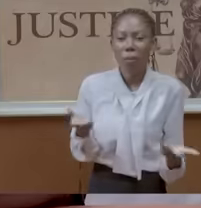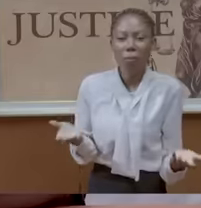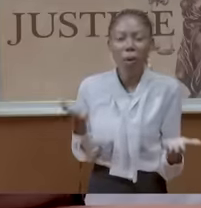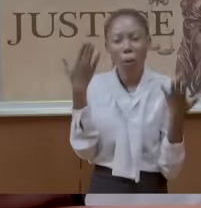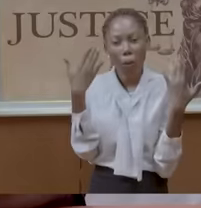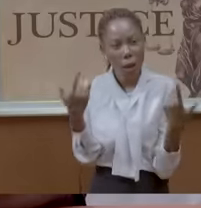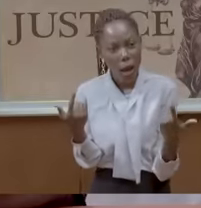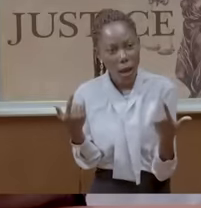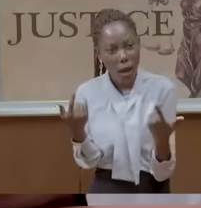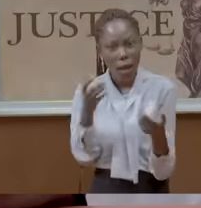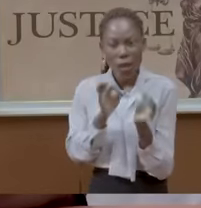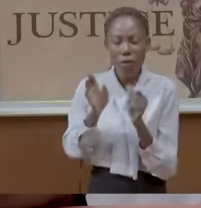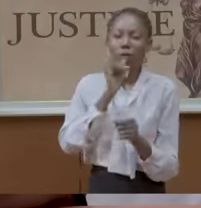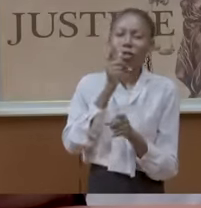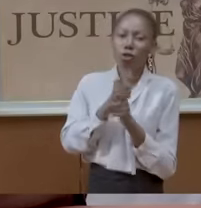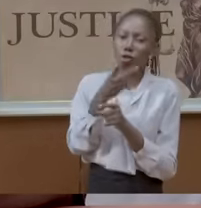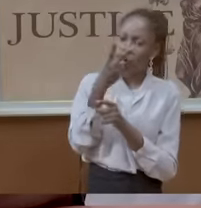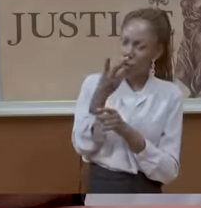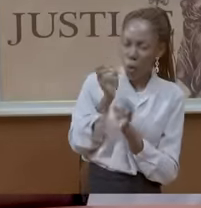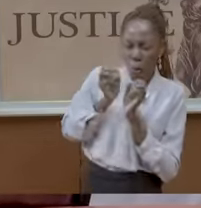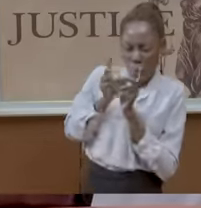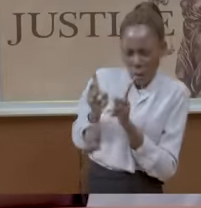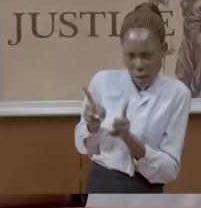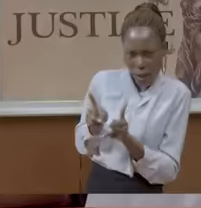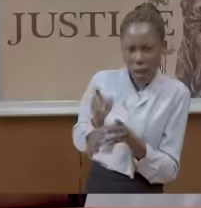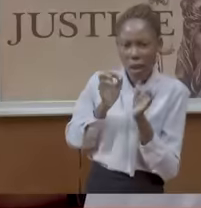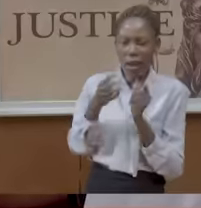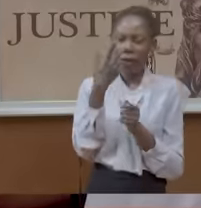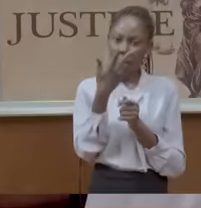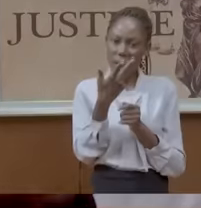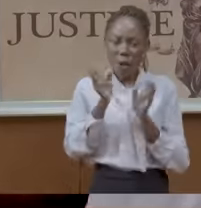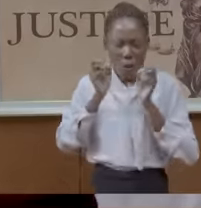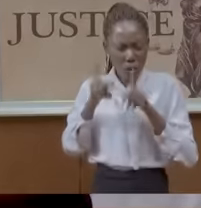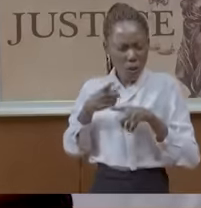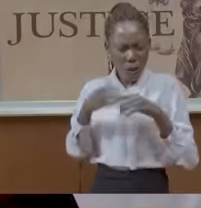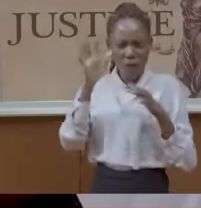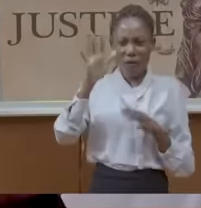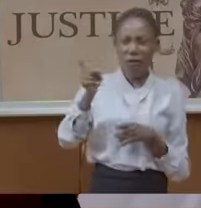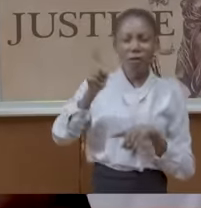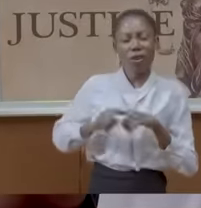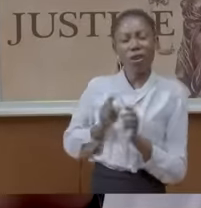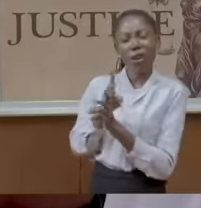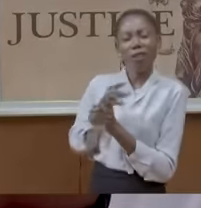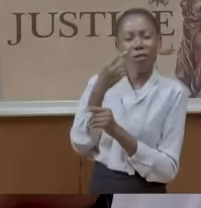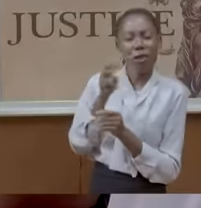So if it's with only two children you know you can conveniently take care of, you work on that. If it's three, you know, because